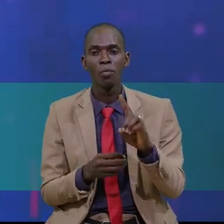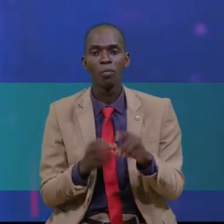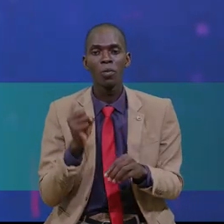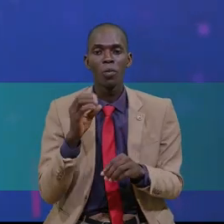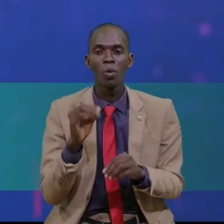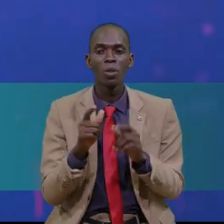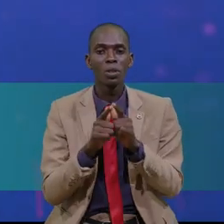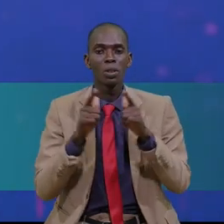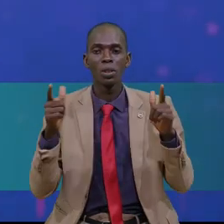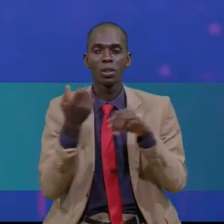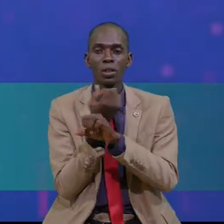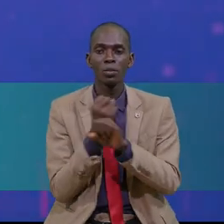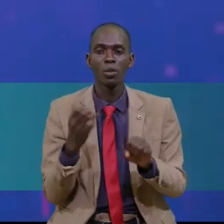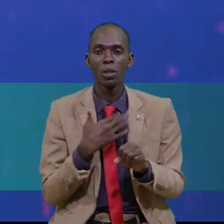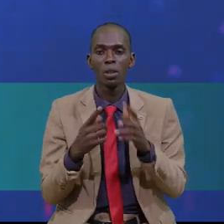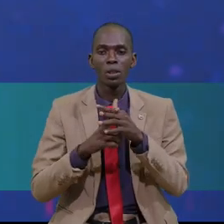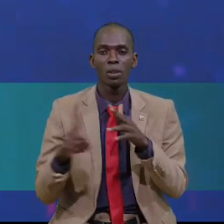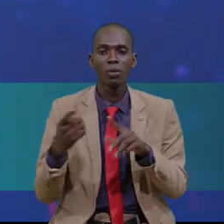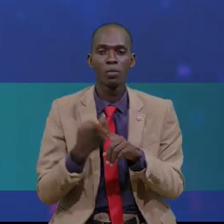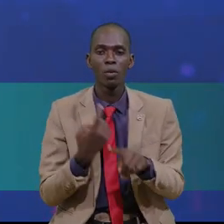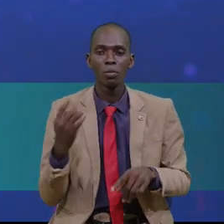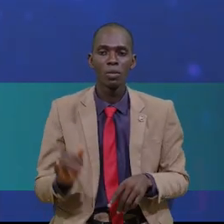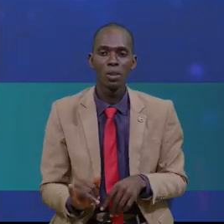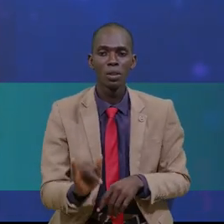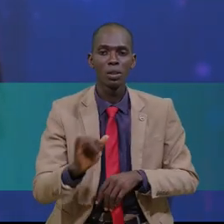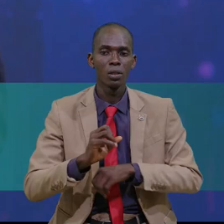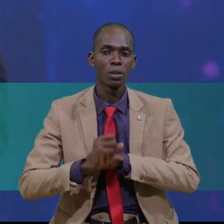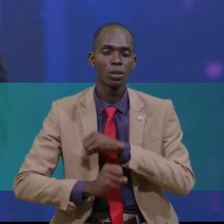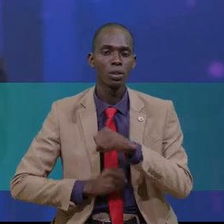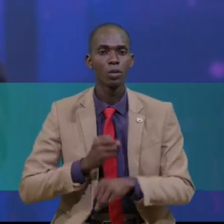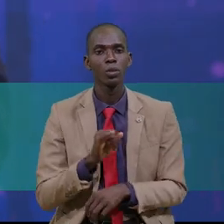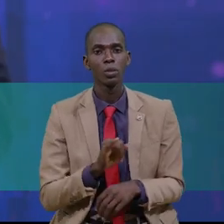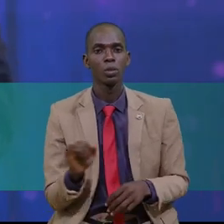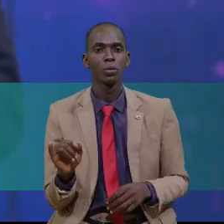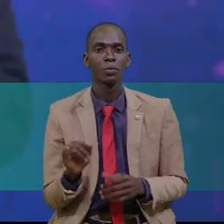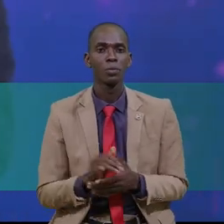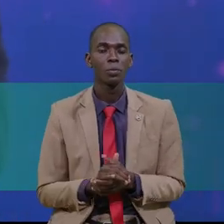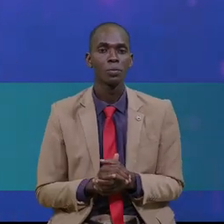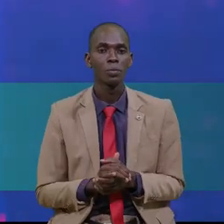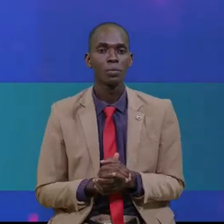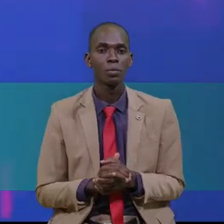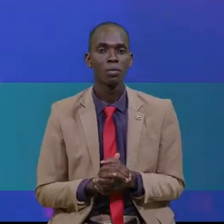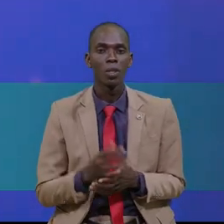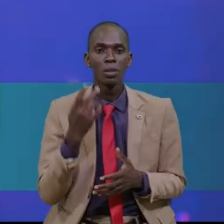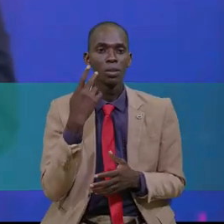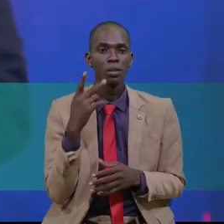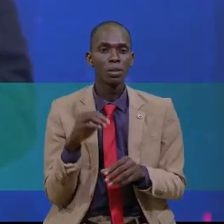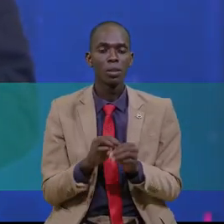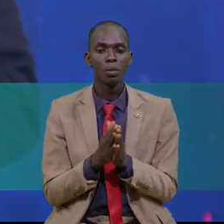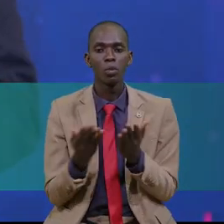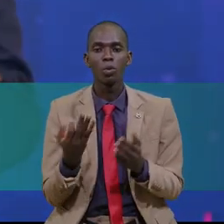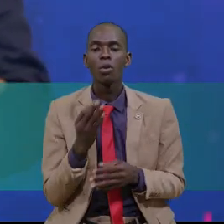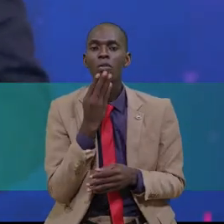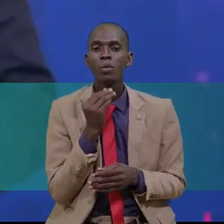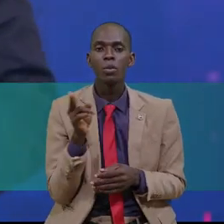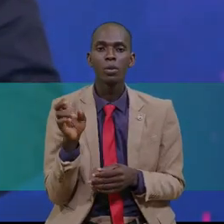great salvation and escape from eternal suffering. We're looking at Hebrews chapter 2,